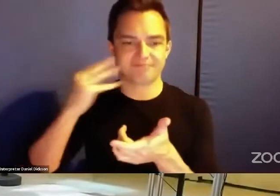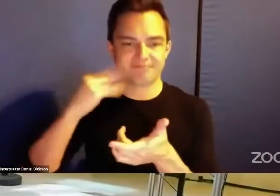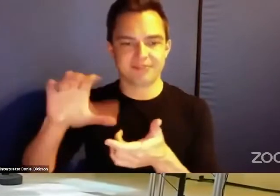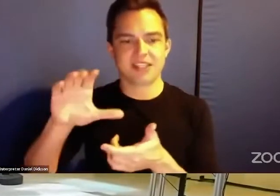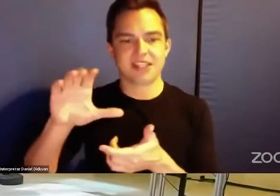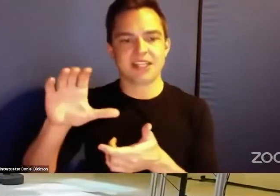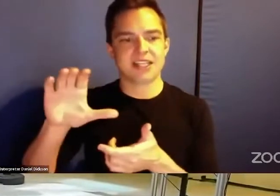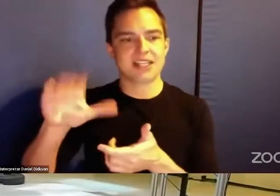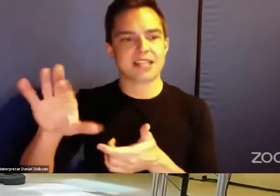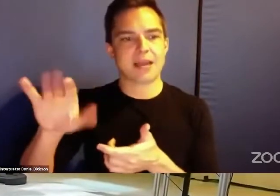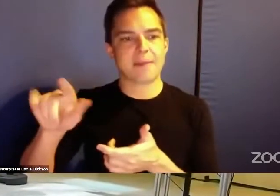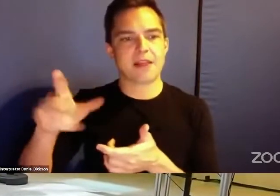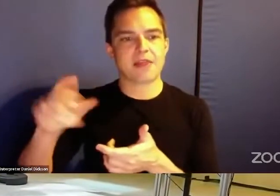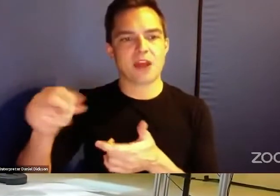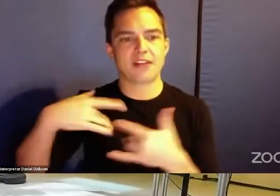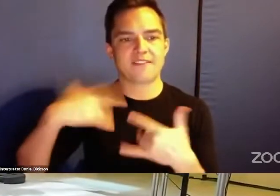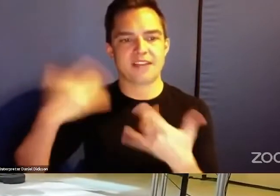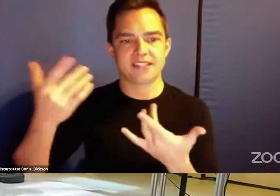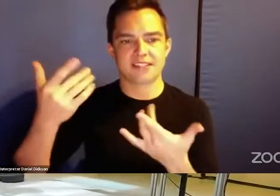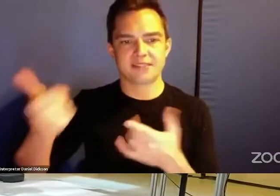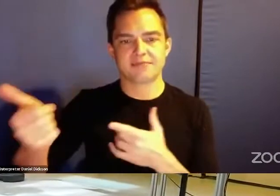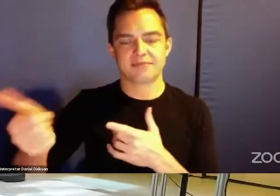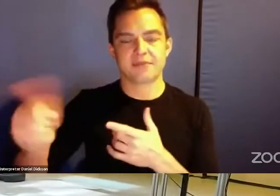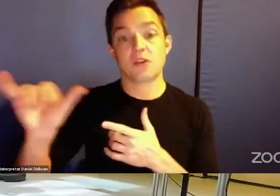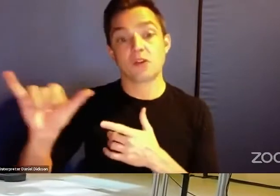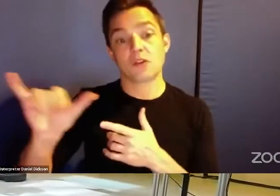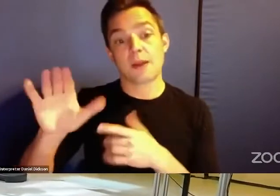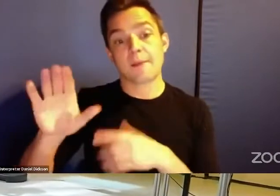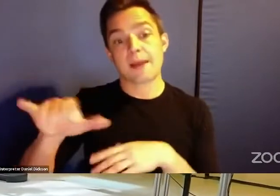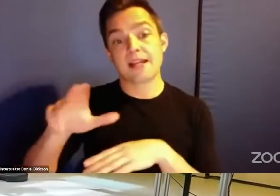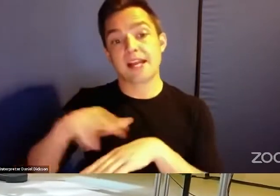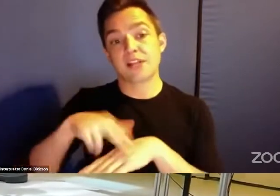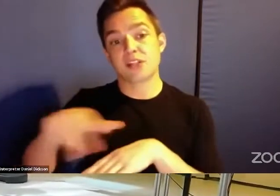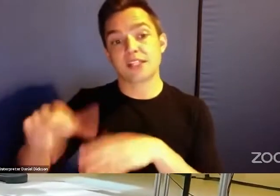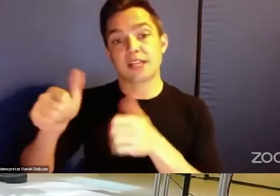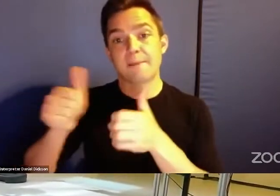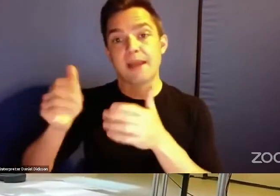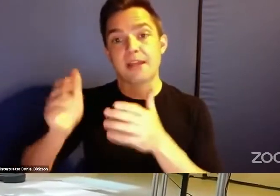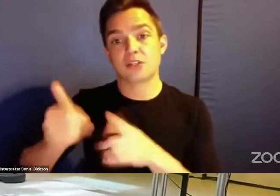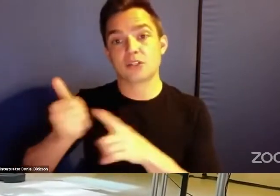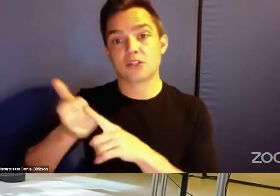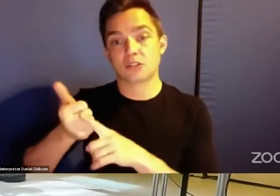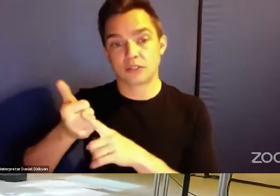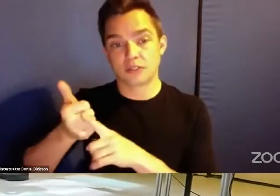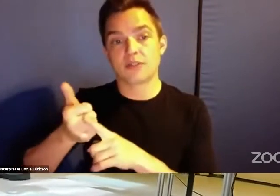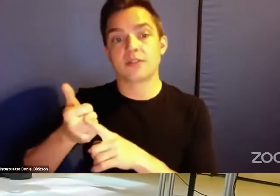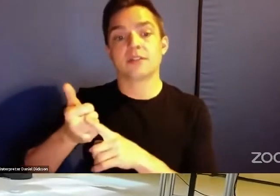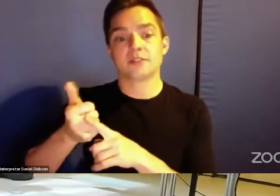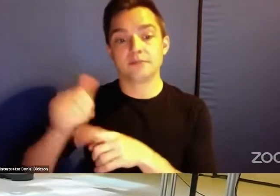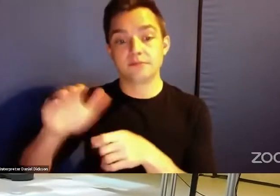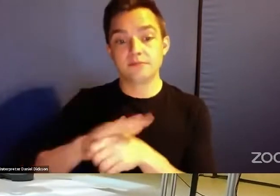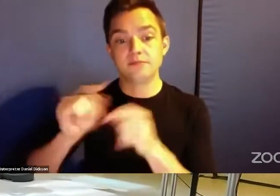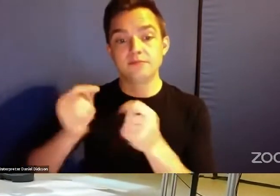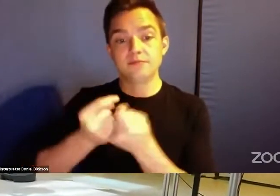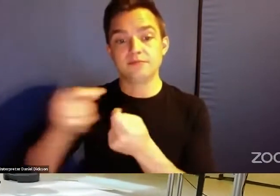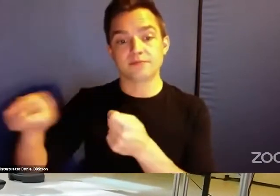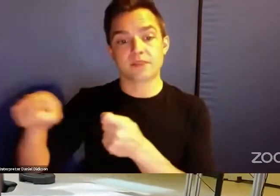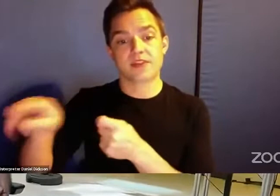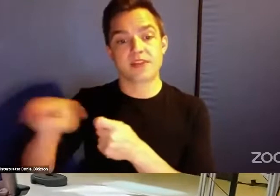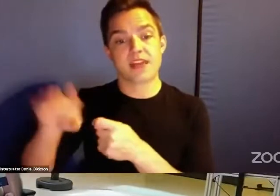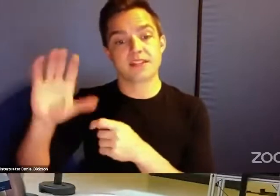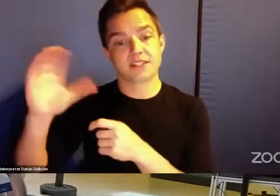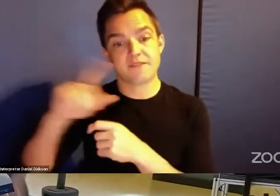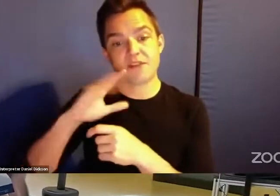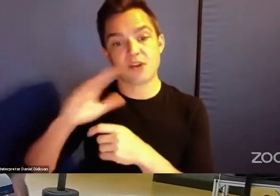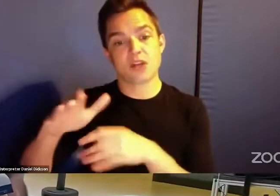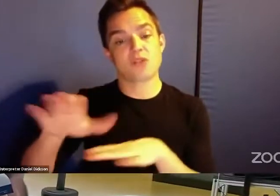also by nature a competitor, so that whole team looked very relaxed. Let's see what they can do